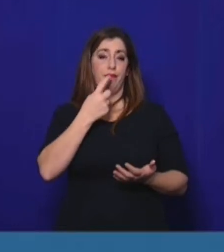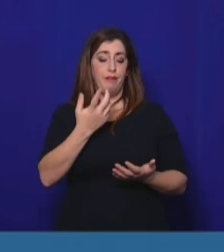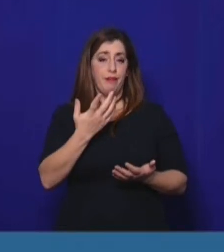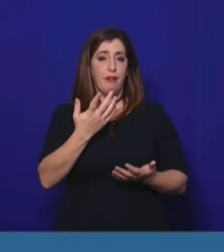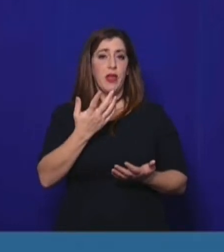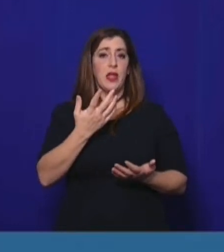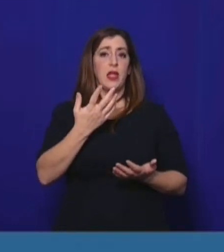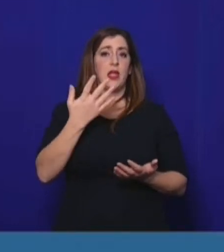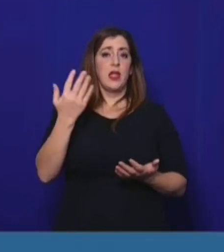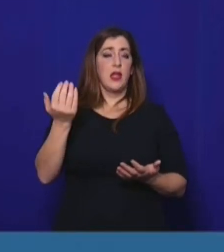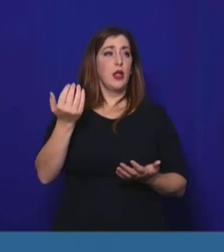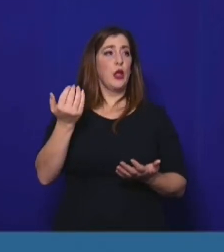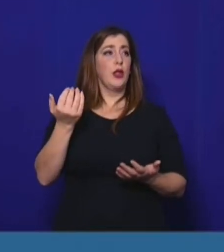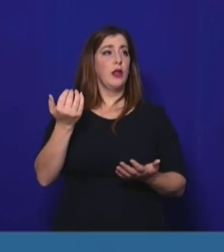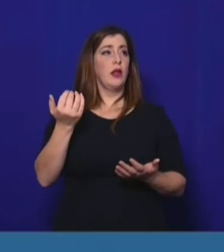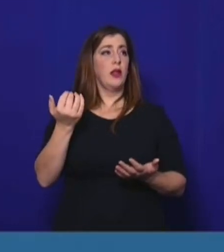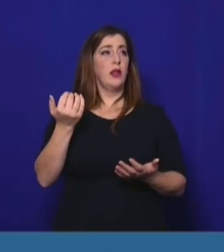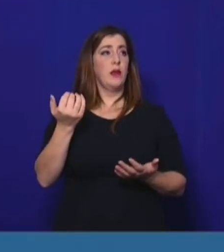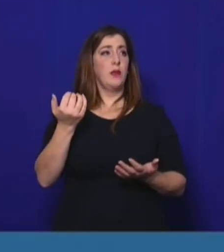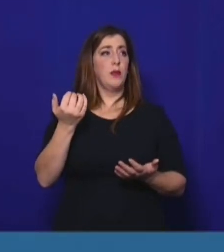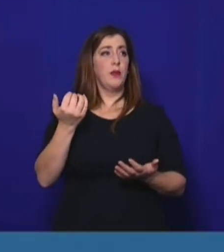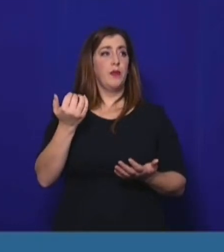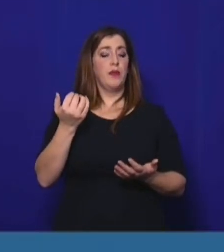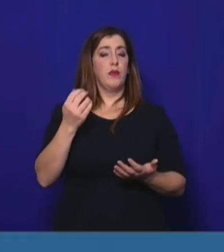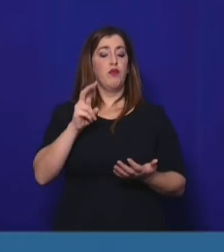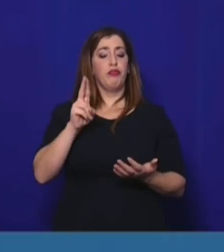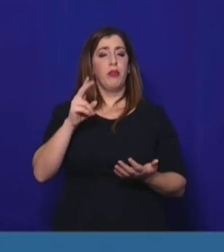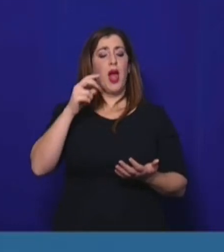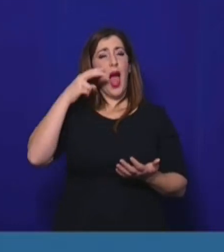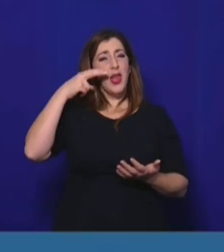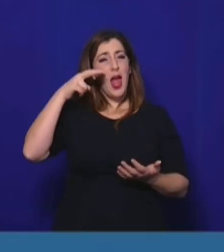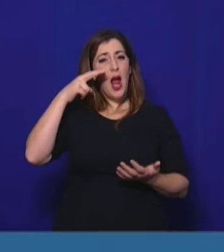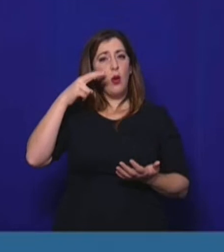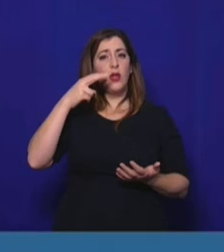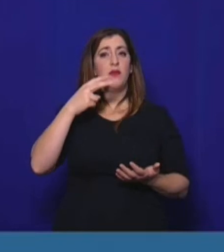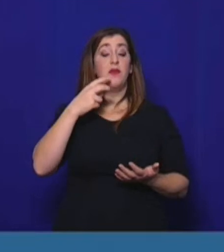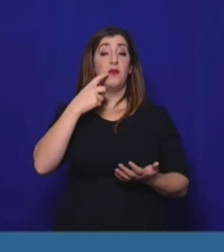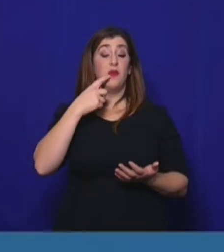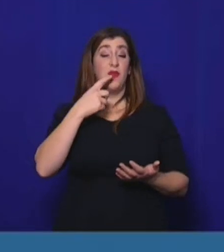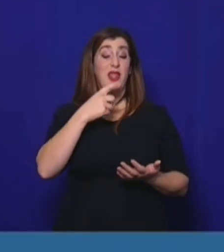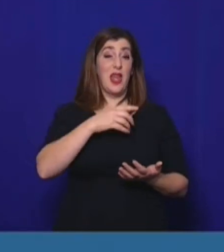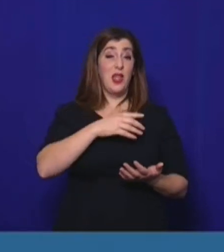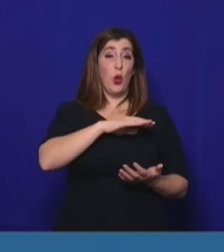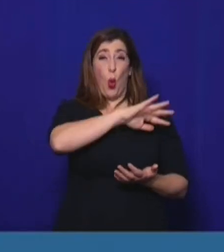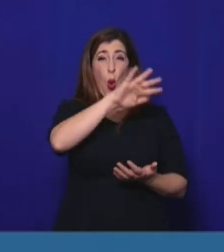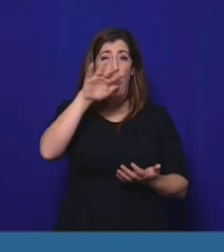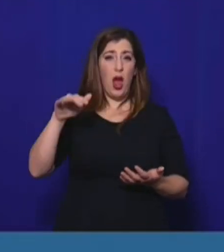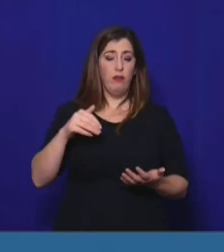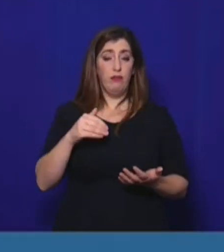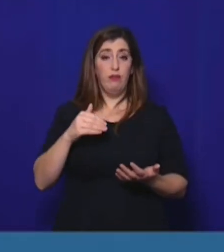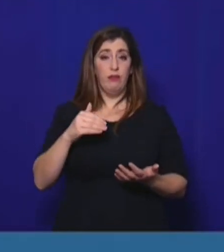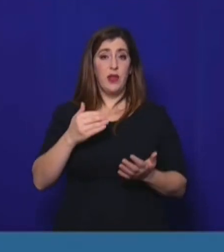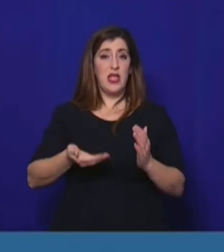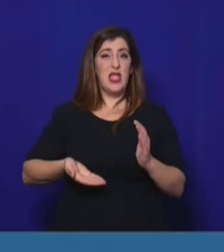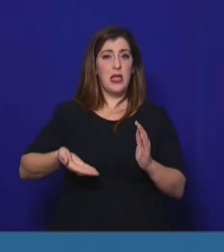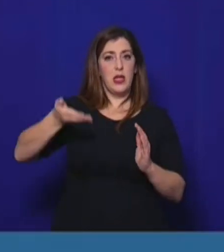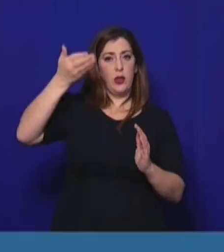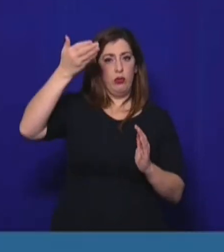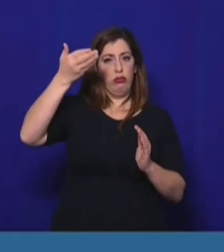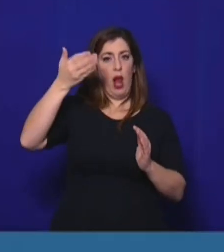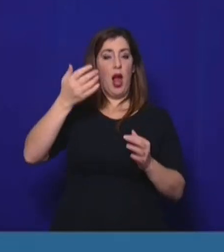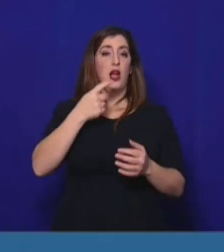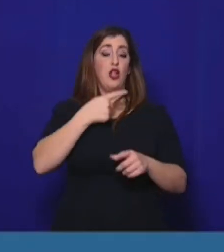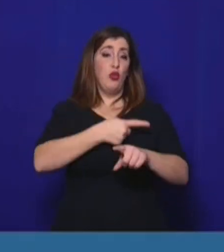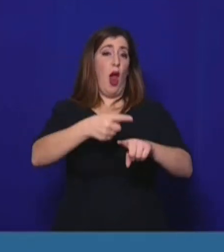tal-ġimgħa ta' qabel qegħdin naraw li kważi fl-etajiet kollha kien hemm żieda għaliex din hija relatata ma' żieda